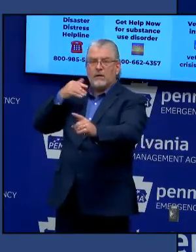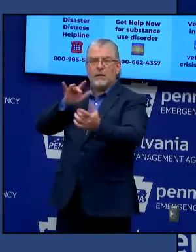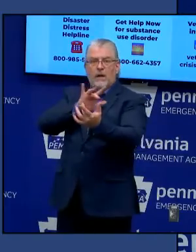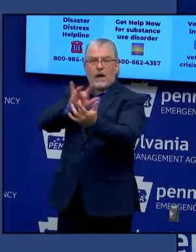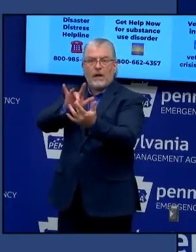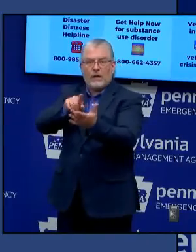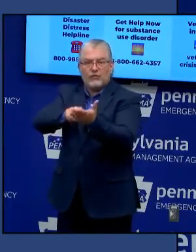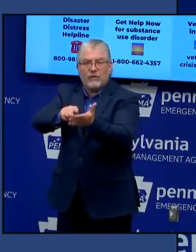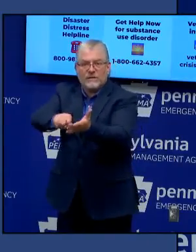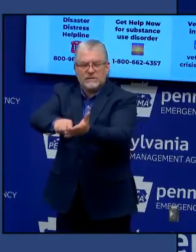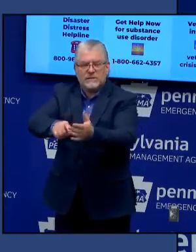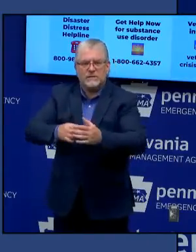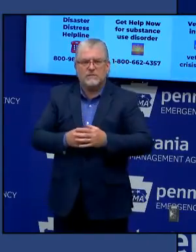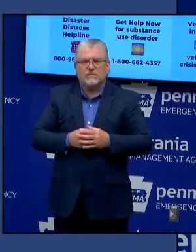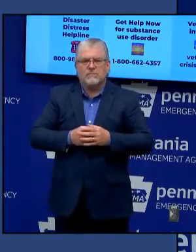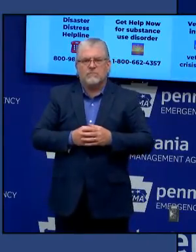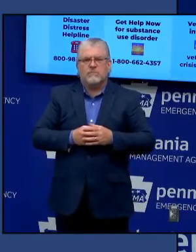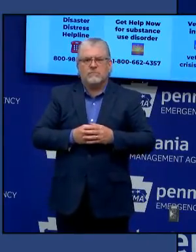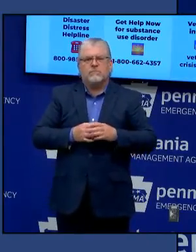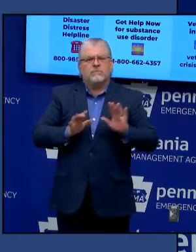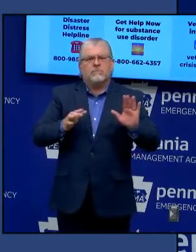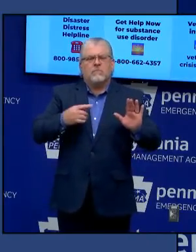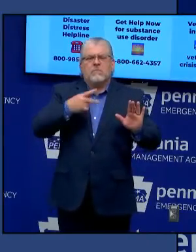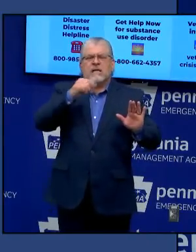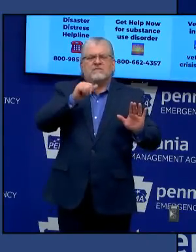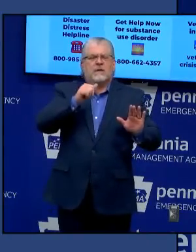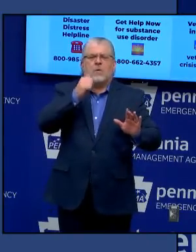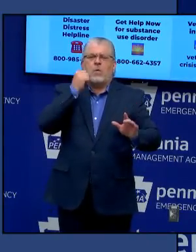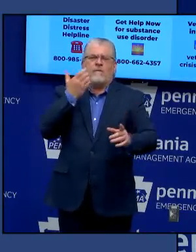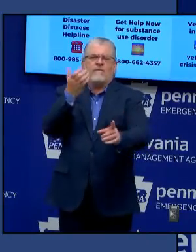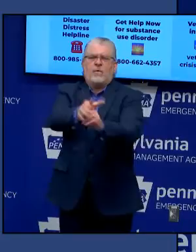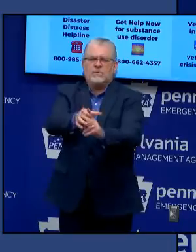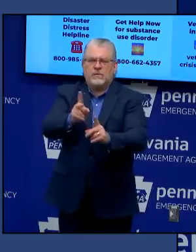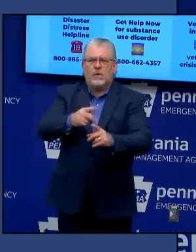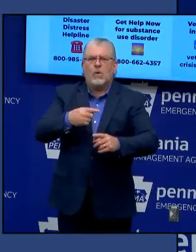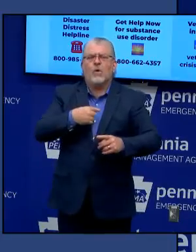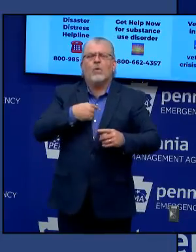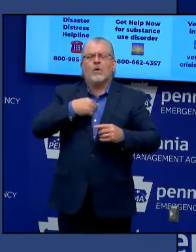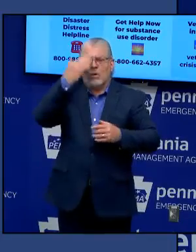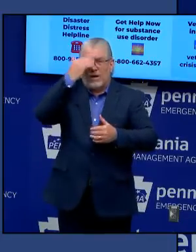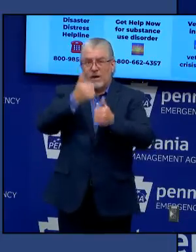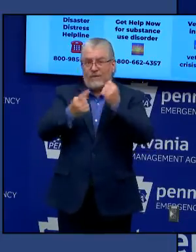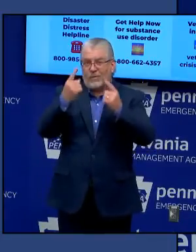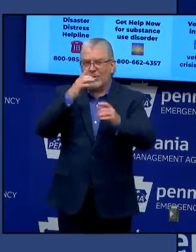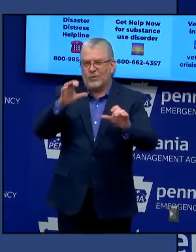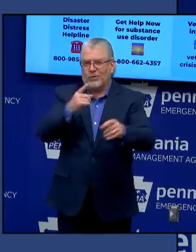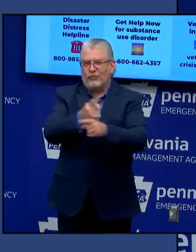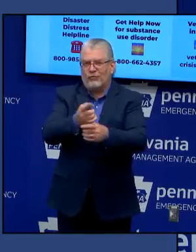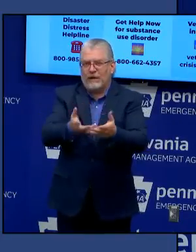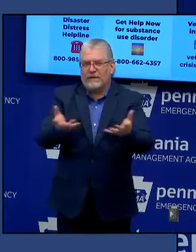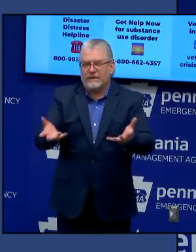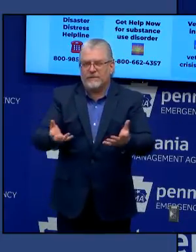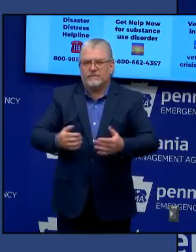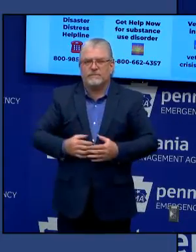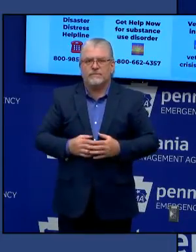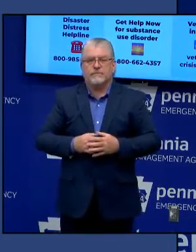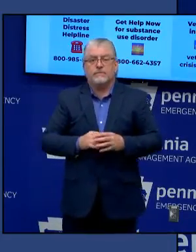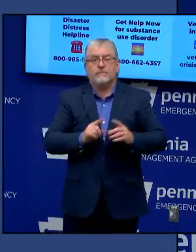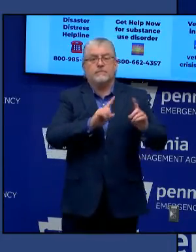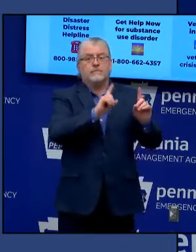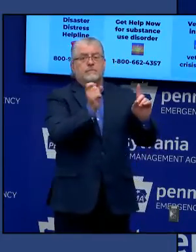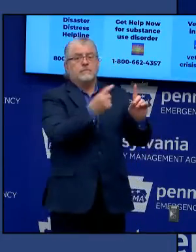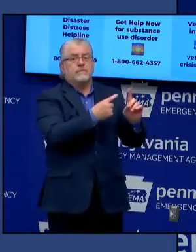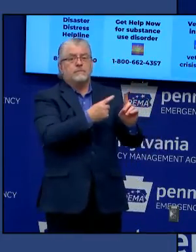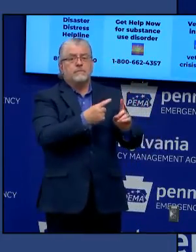WJAC, how long will it be mandated that Pennsylvanians wear masks when entering businesses and the workplace? At what point during the